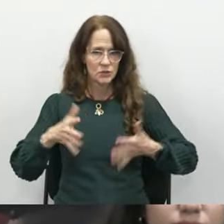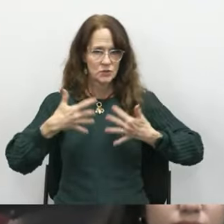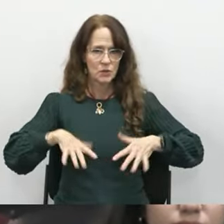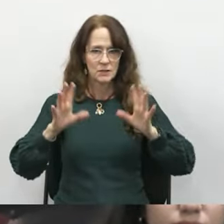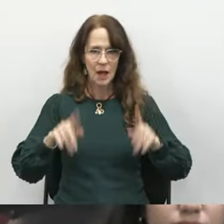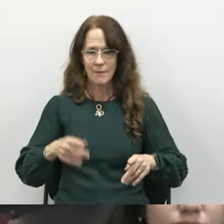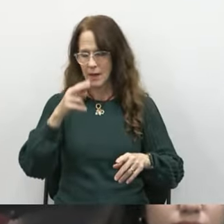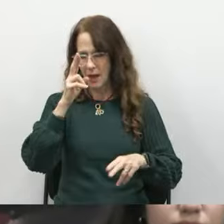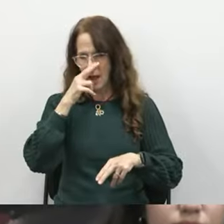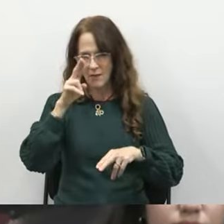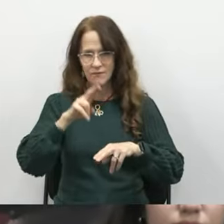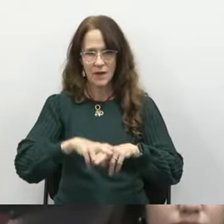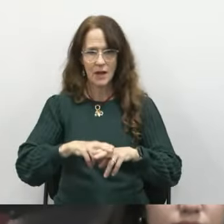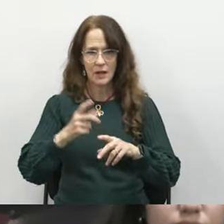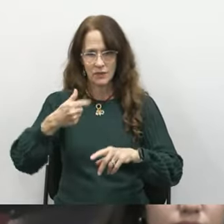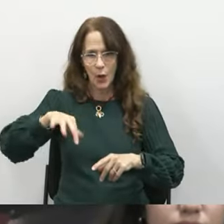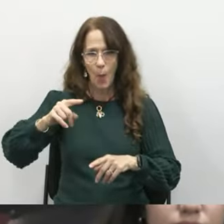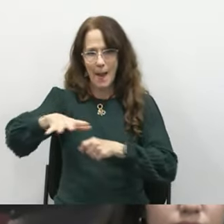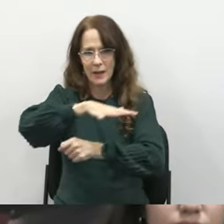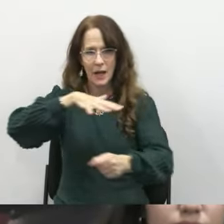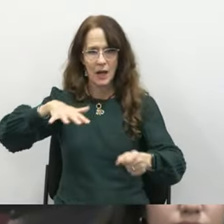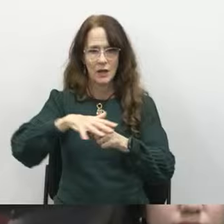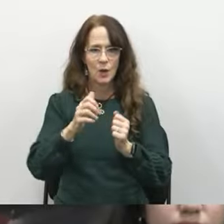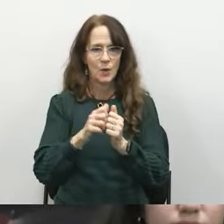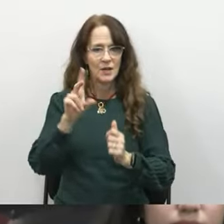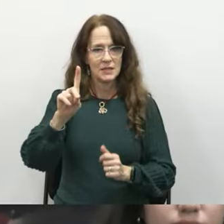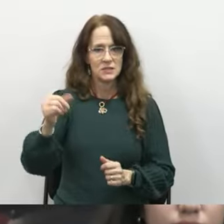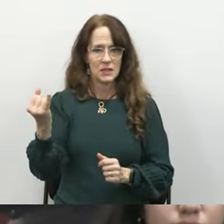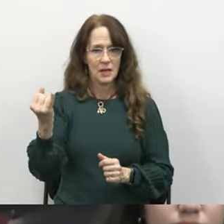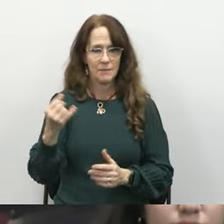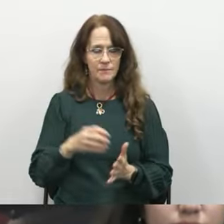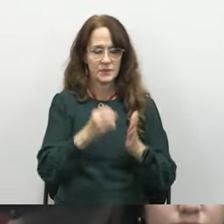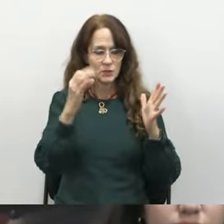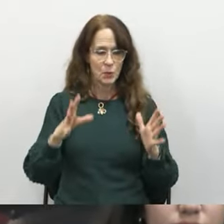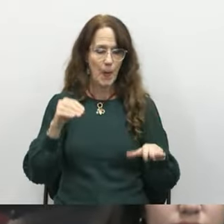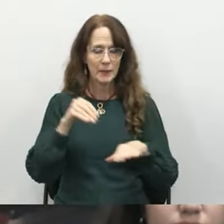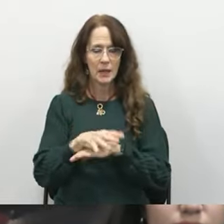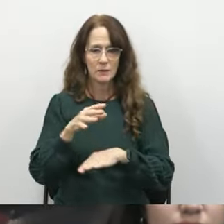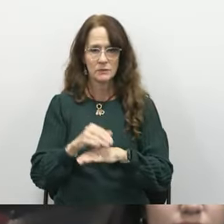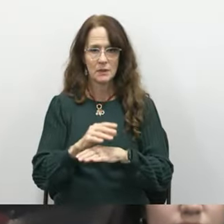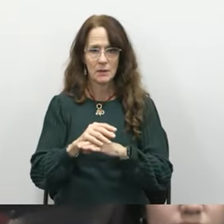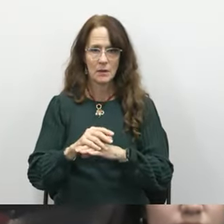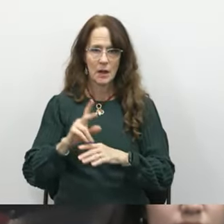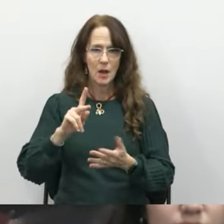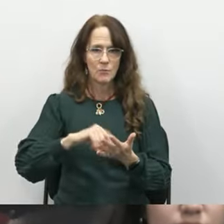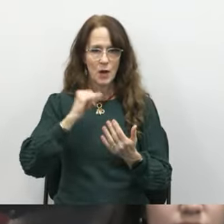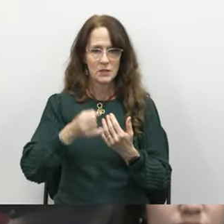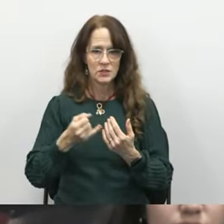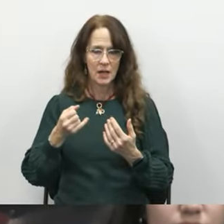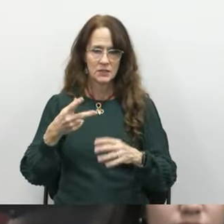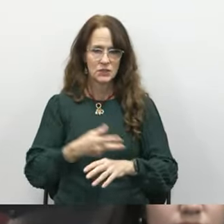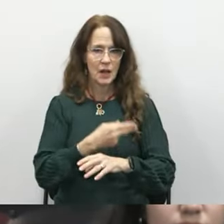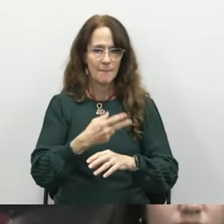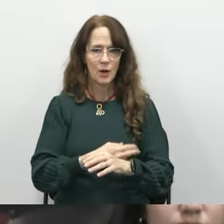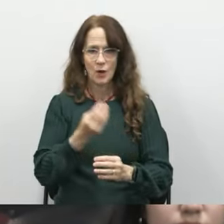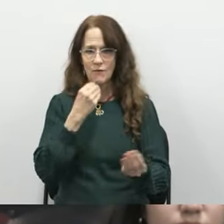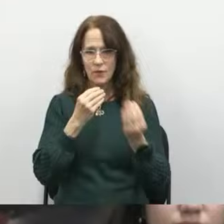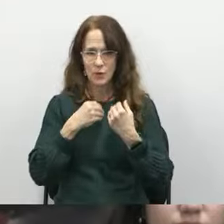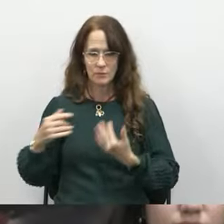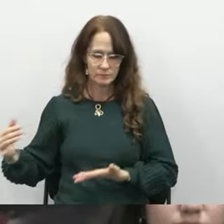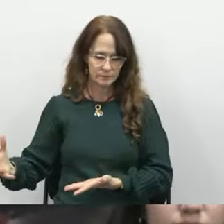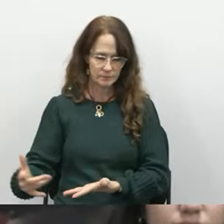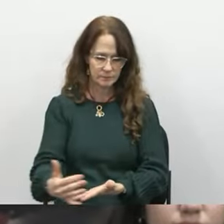our quad area with a DJ. As a student council, we have just wrapped up our Project Shepherd food drive, which is something we do to focus on